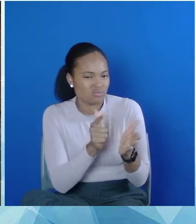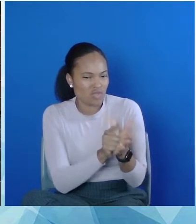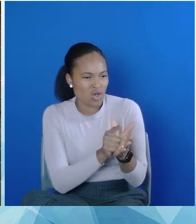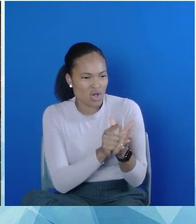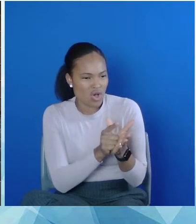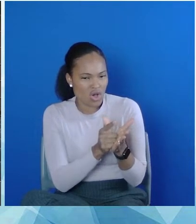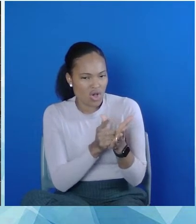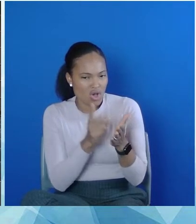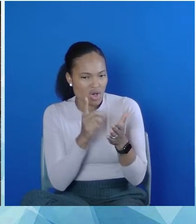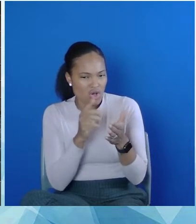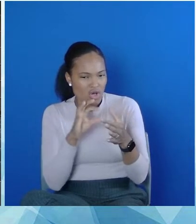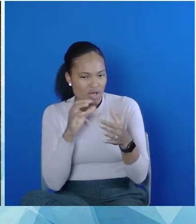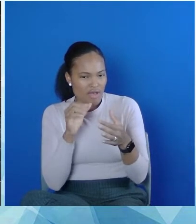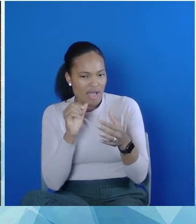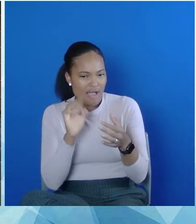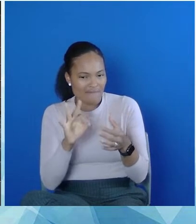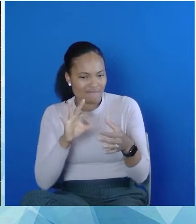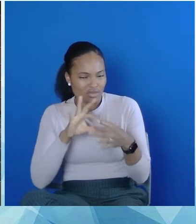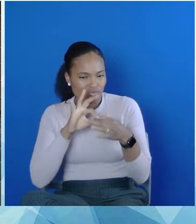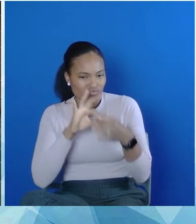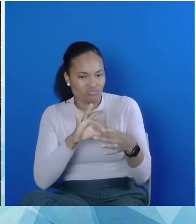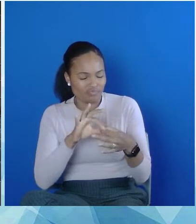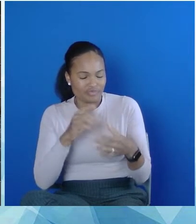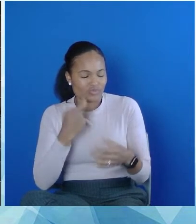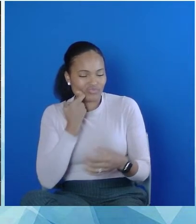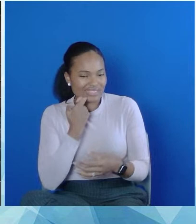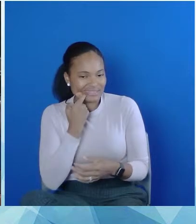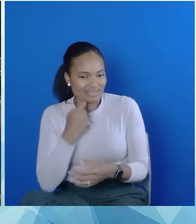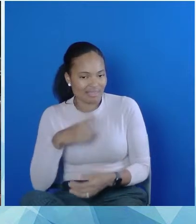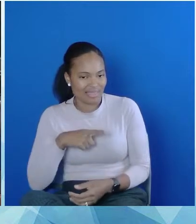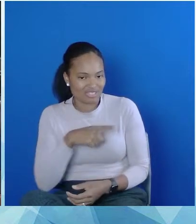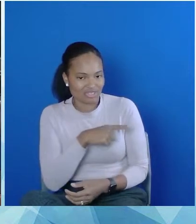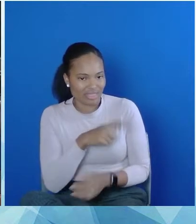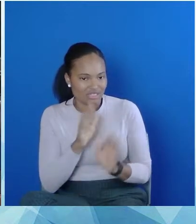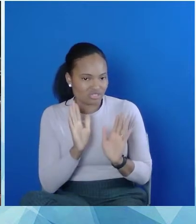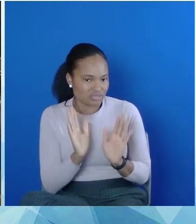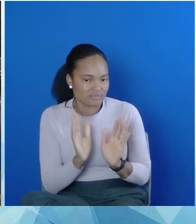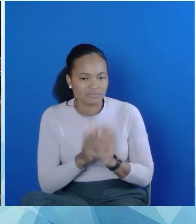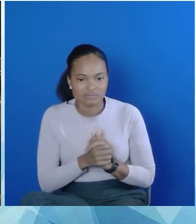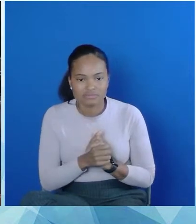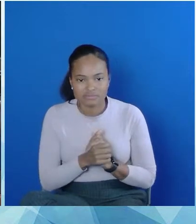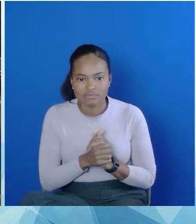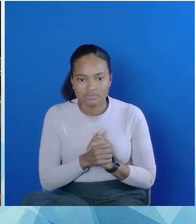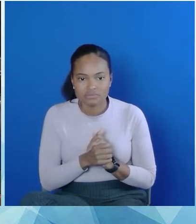Yeah. It's kind of been a hot topic. Yeah. Education. Yeah.